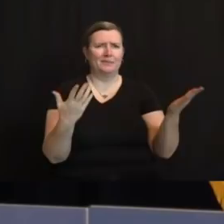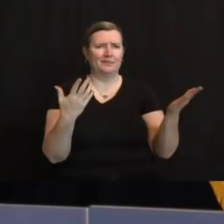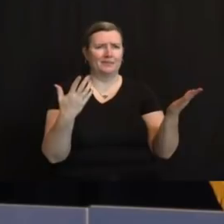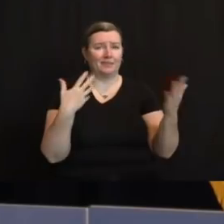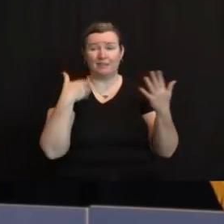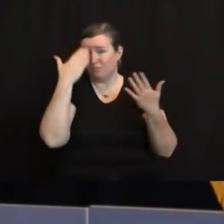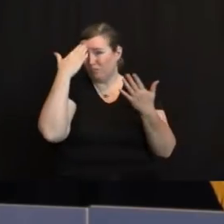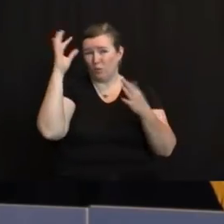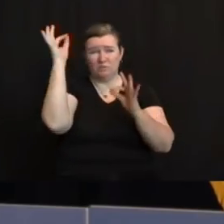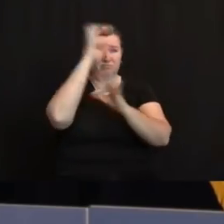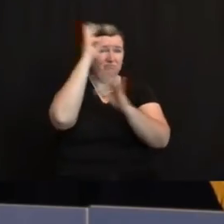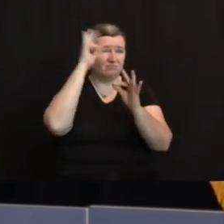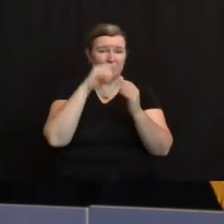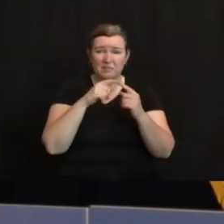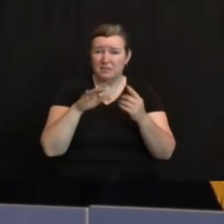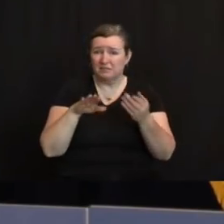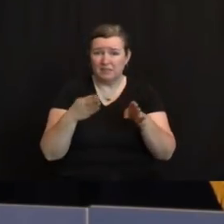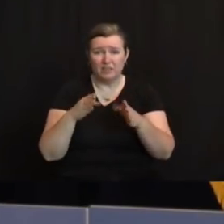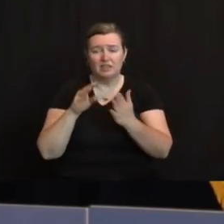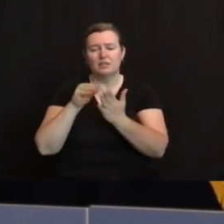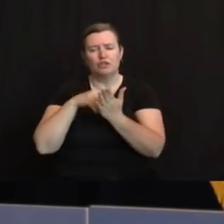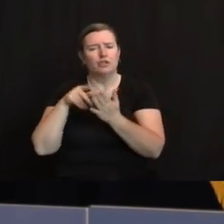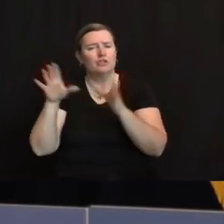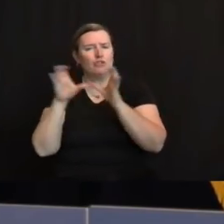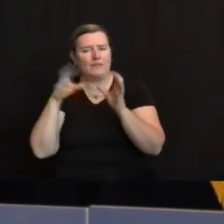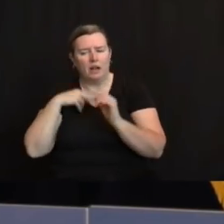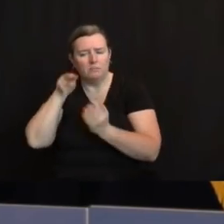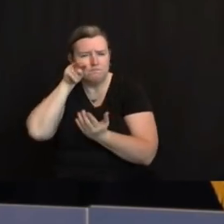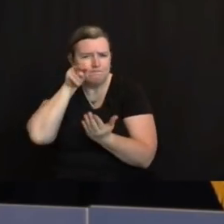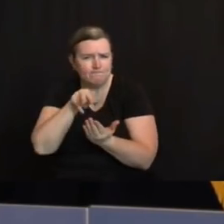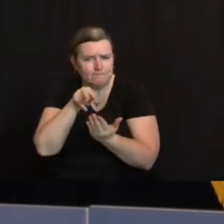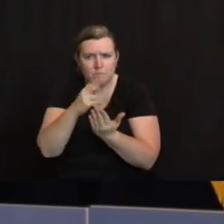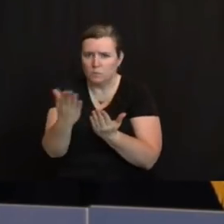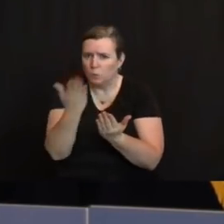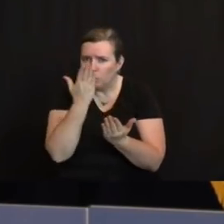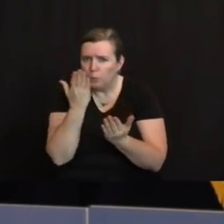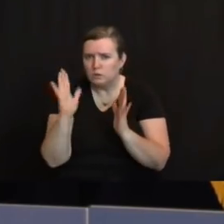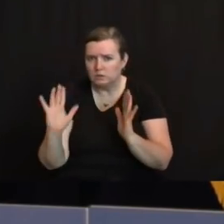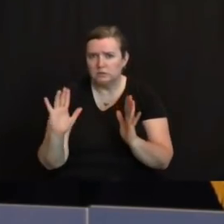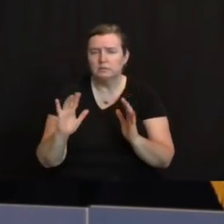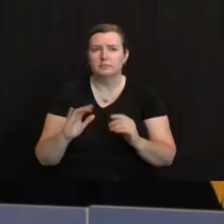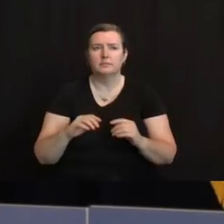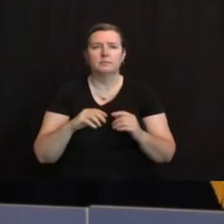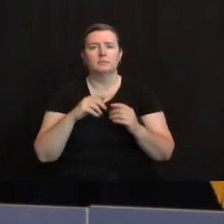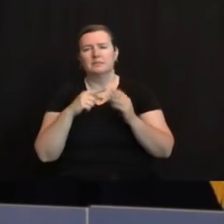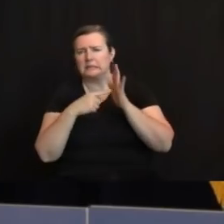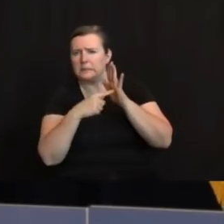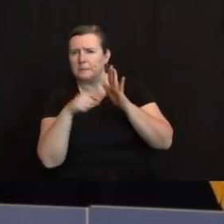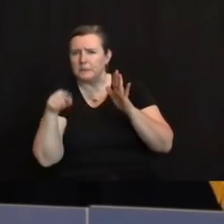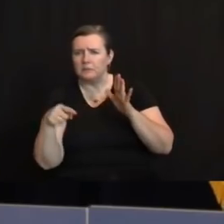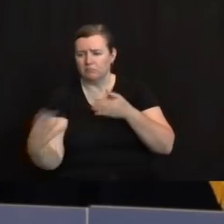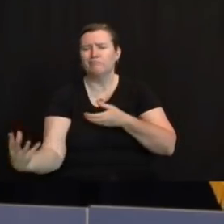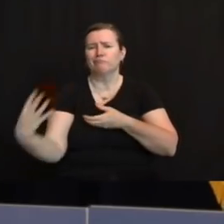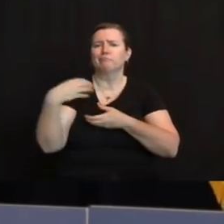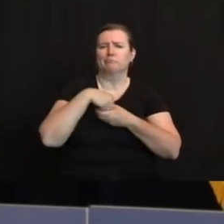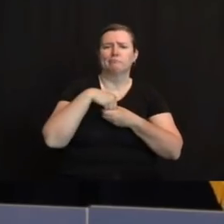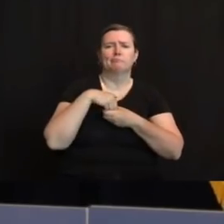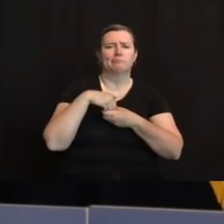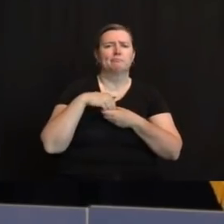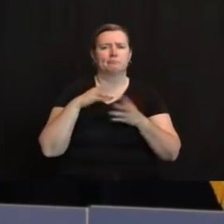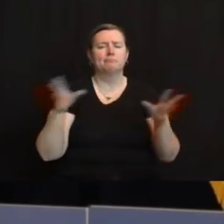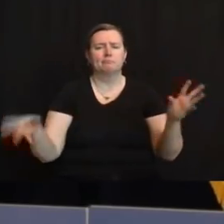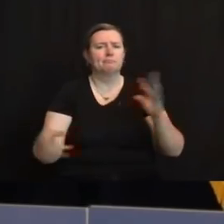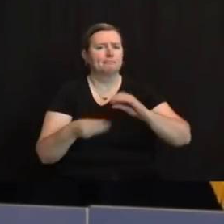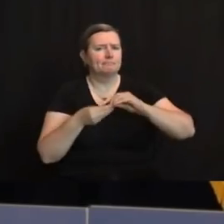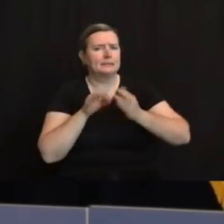fact that the death certificate says that COVID was involved, those are also counted as probable deaths. How